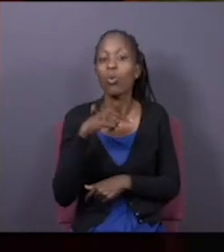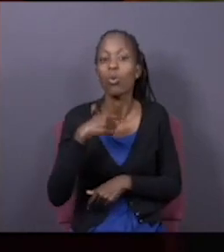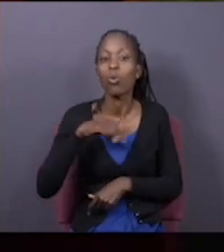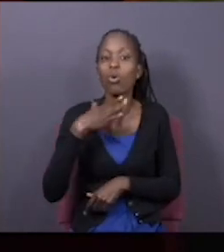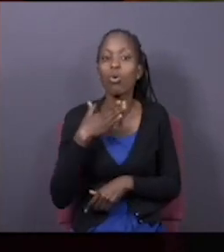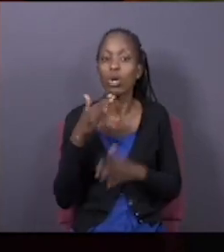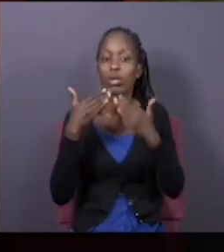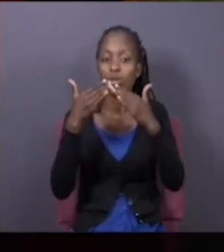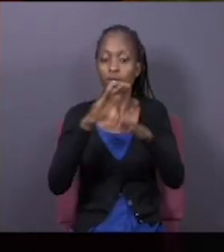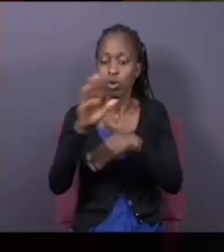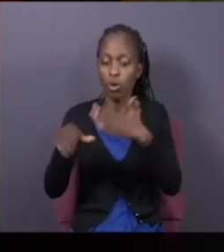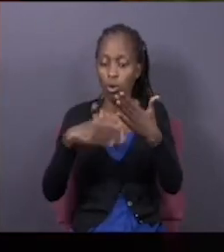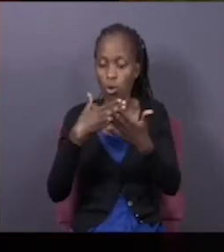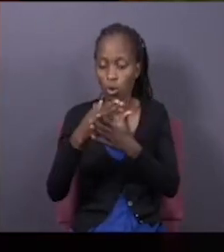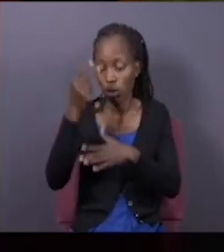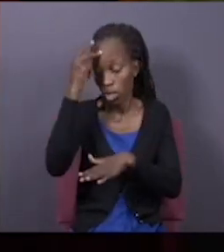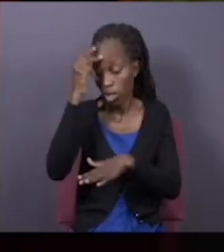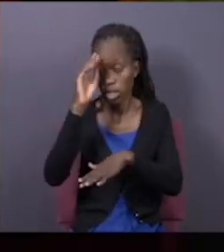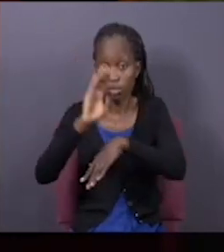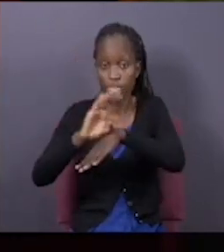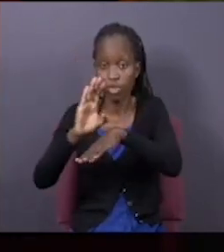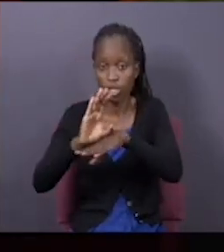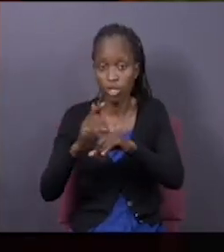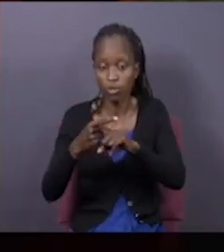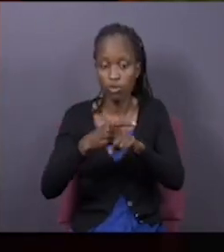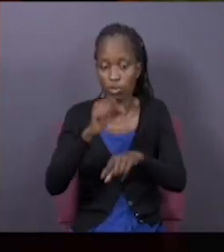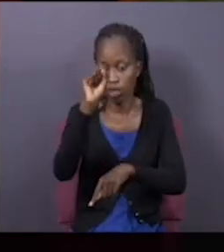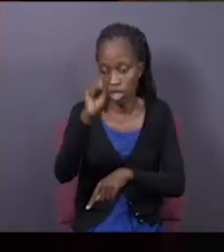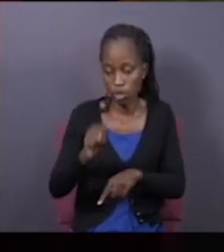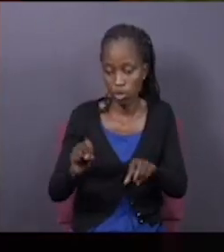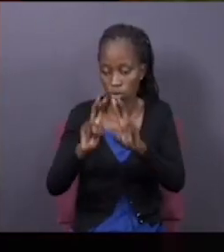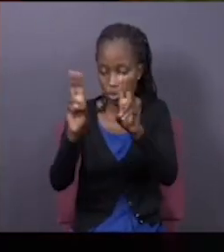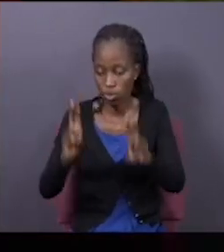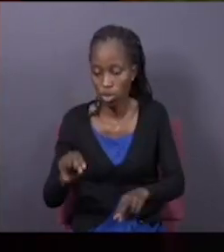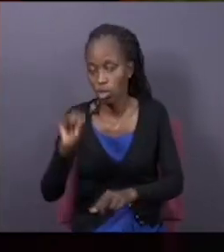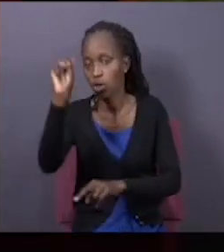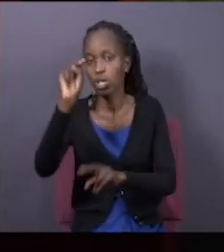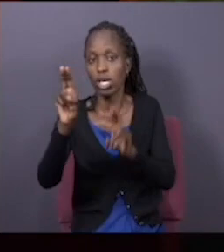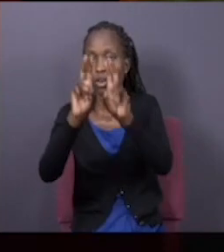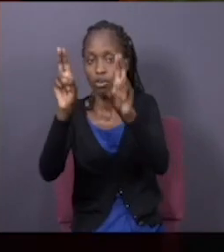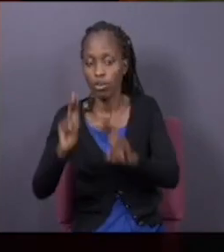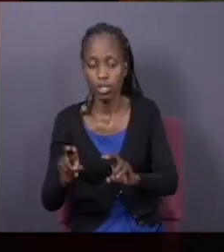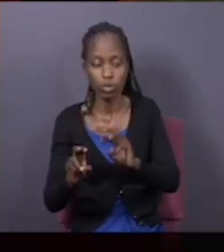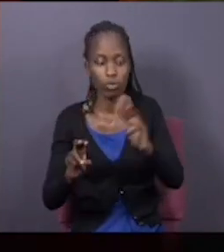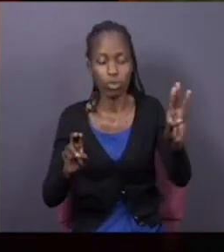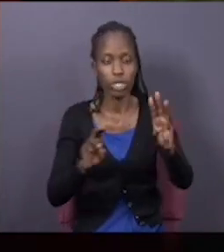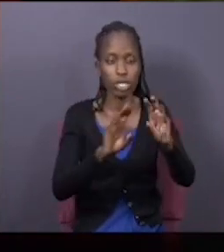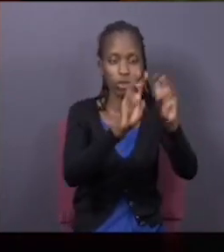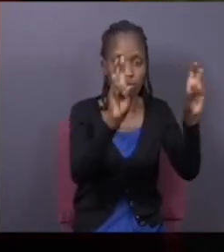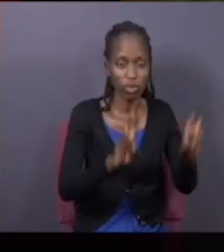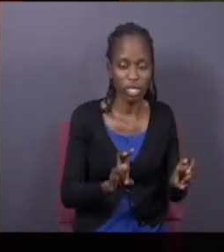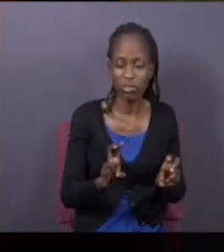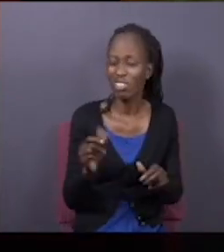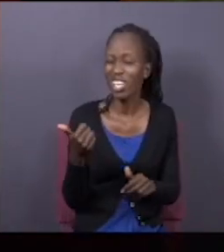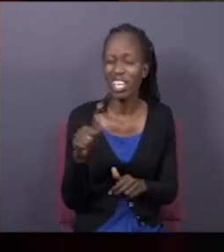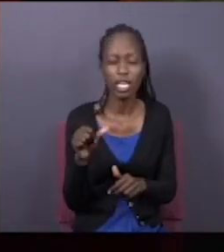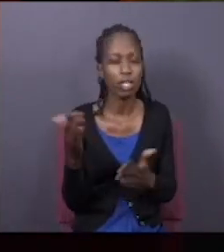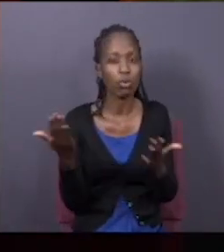thank all our Sitam assemblies right from the southern region, the northern region, the western region, from